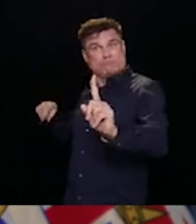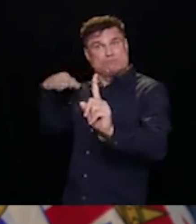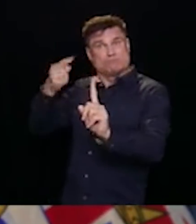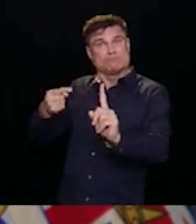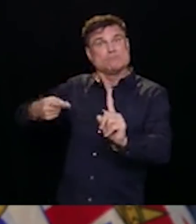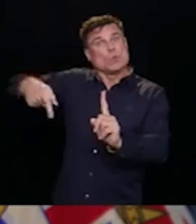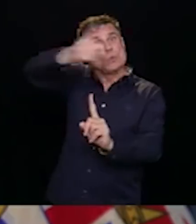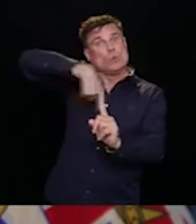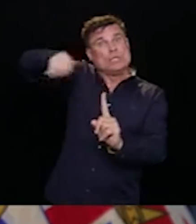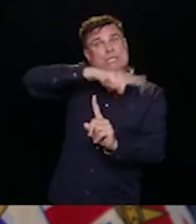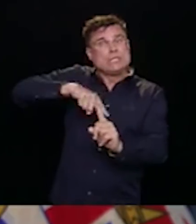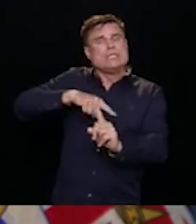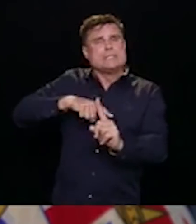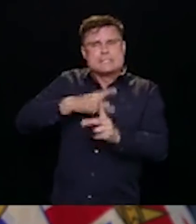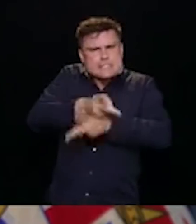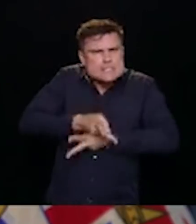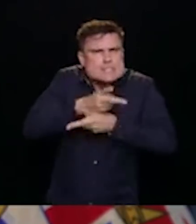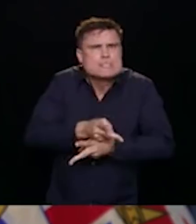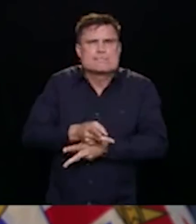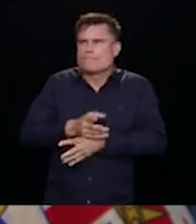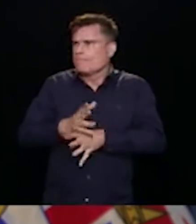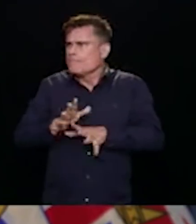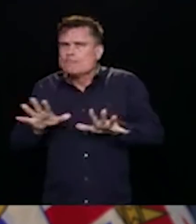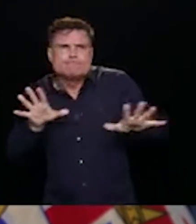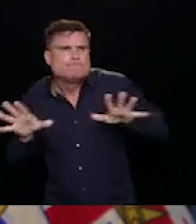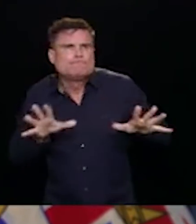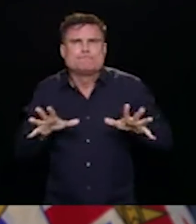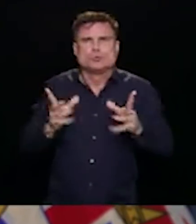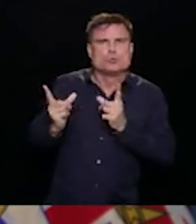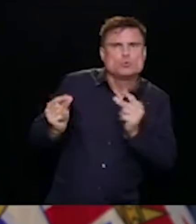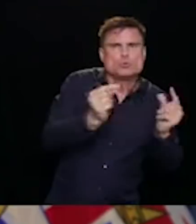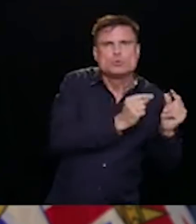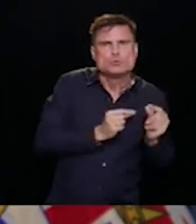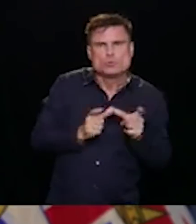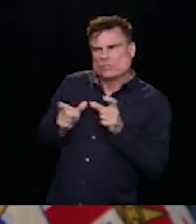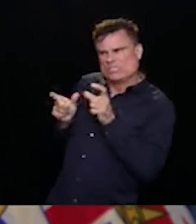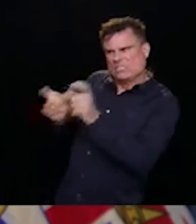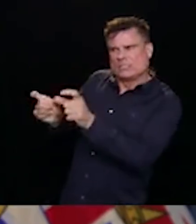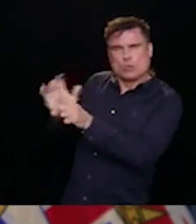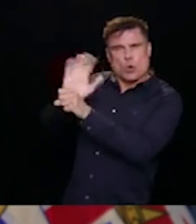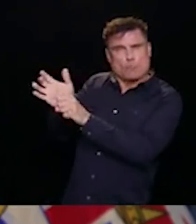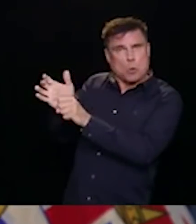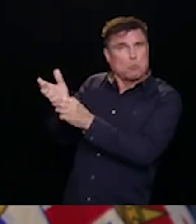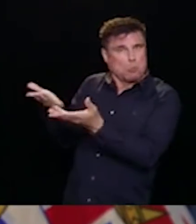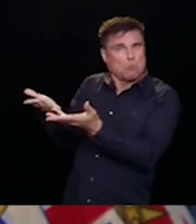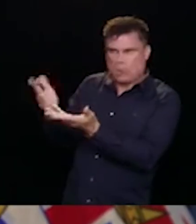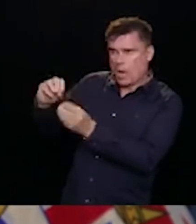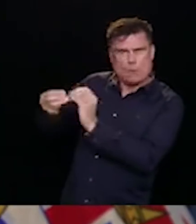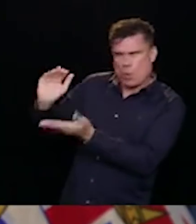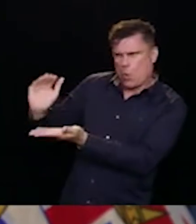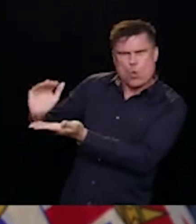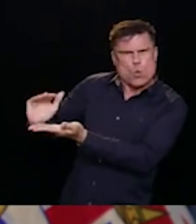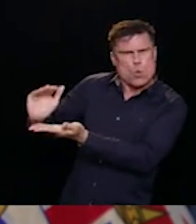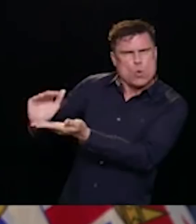measured and thoughtfully, as well as keeping our case numbers low and manageable. We know that as we have